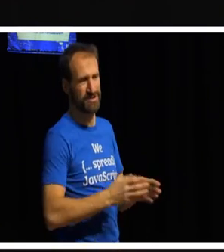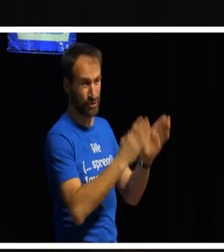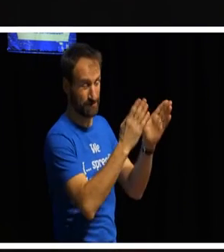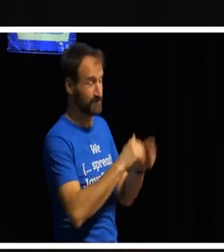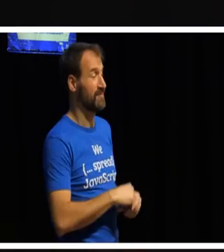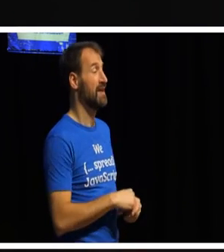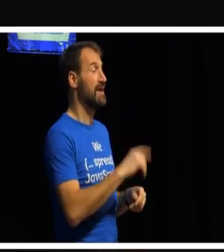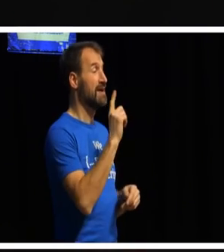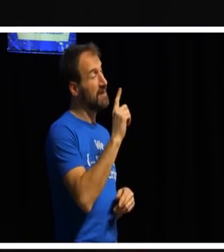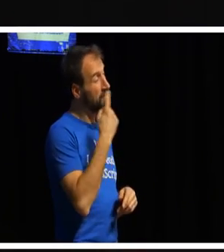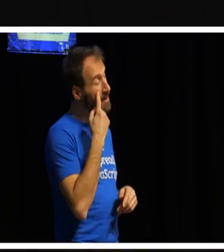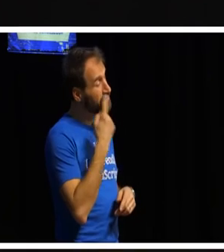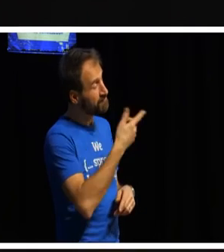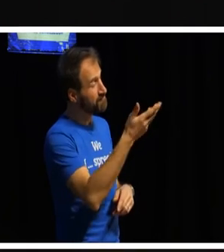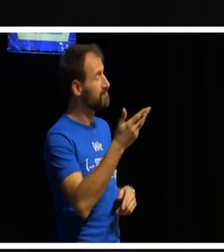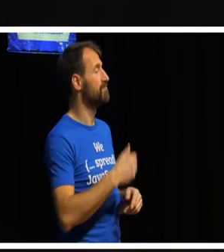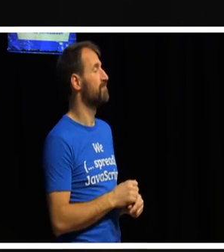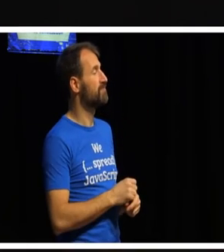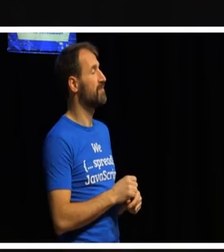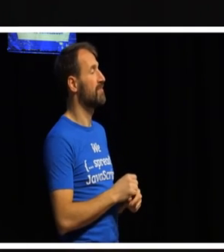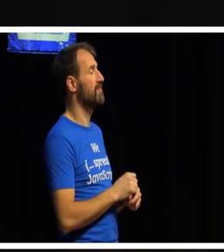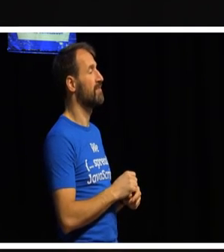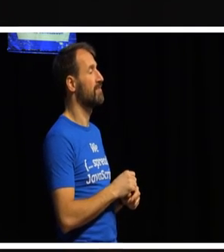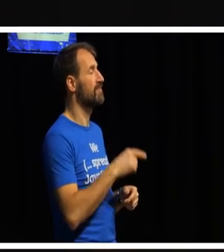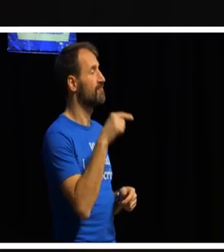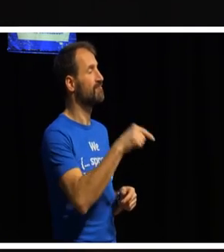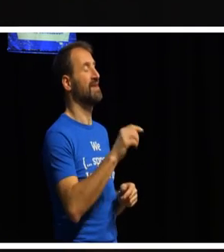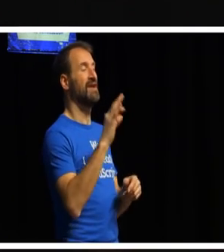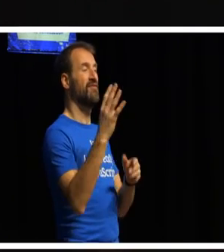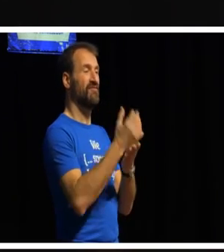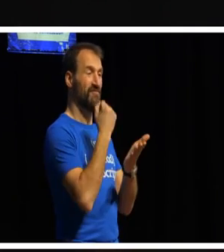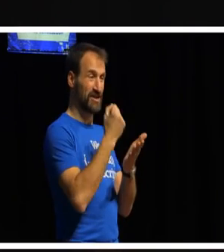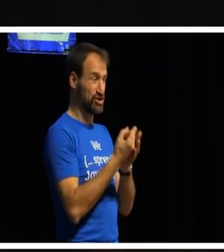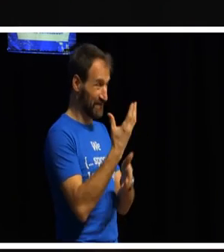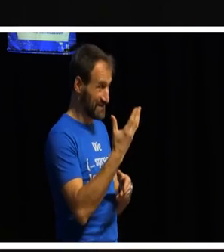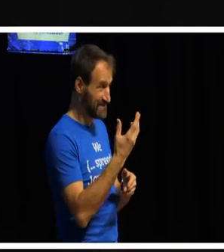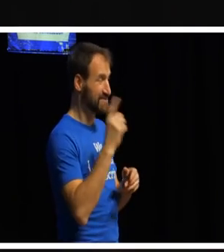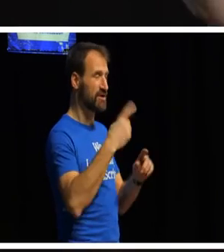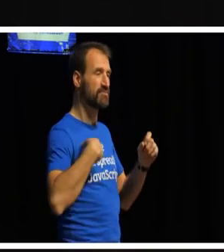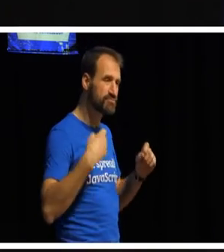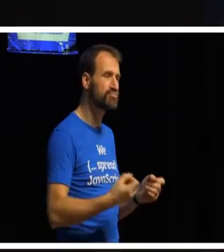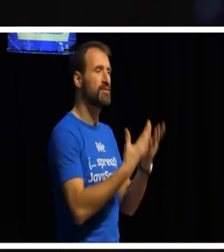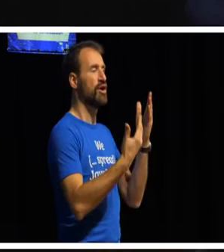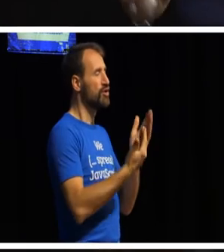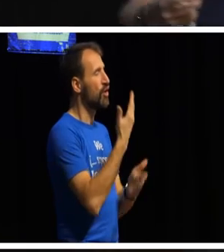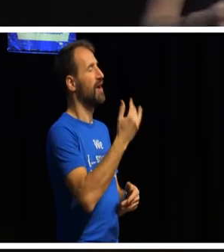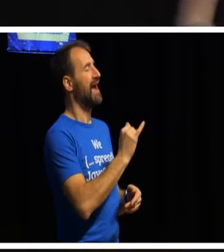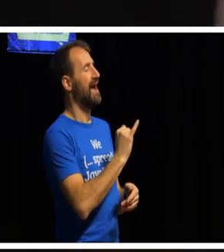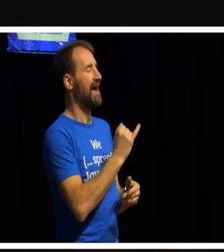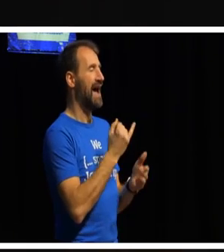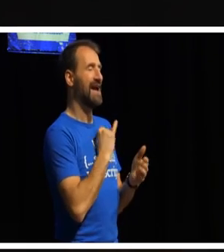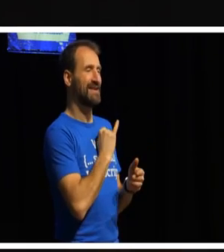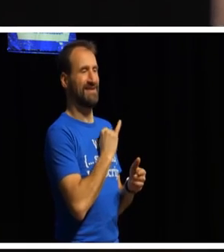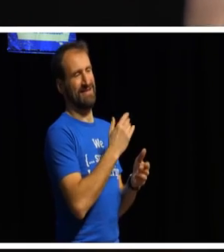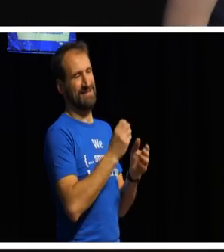So to use these, back in the Service Worker fetch event, I'm going to create a new identity stream. Now, an identity stream is just a transform stream that